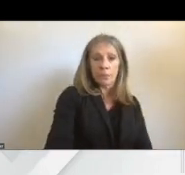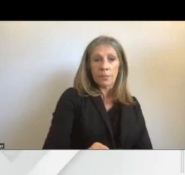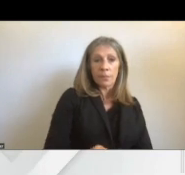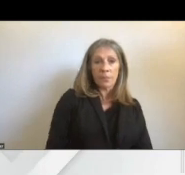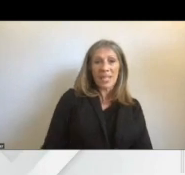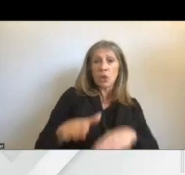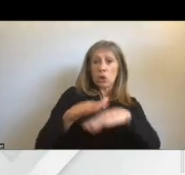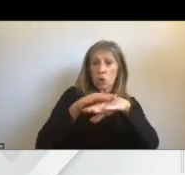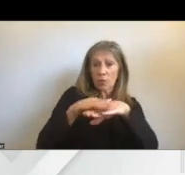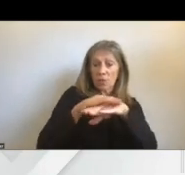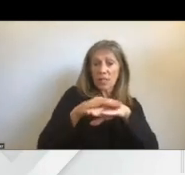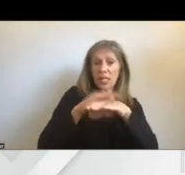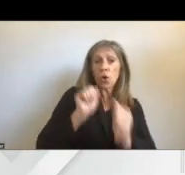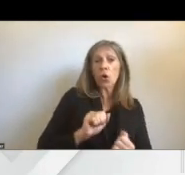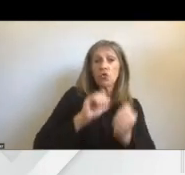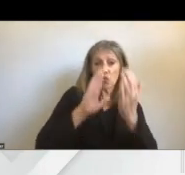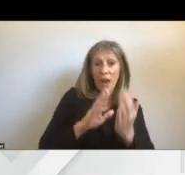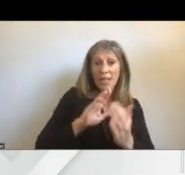Surfaces are addressed in